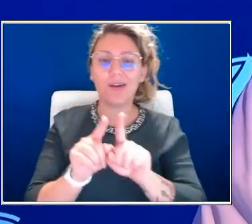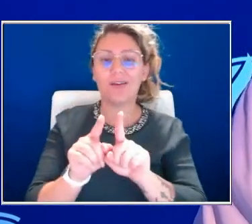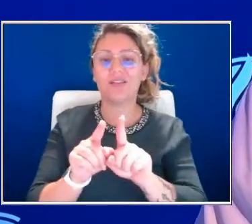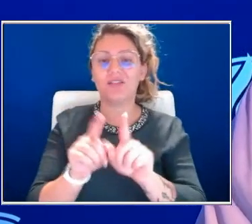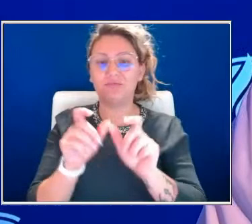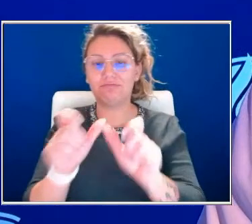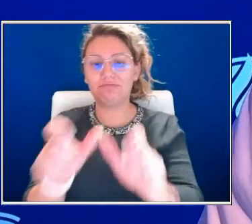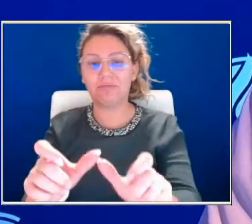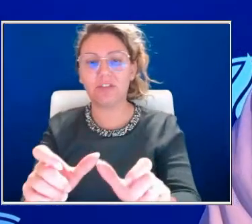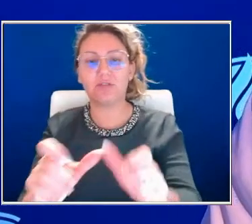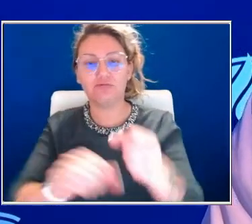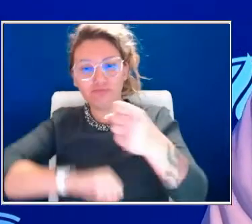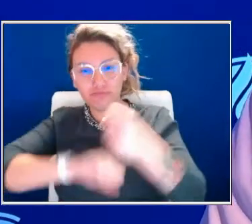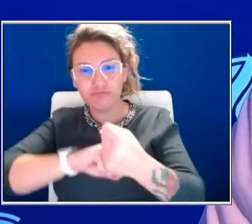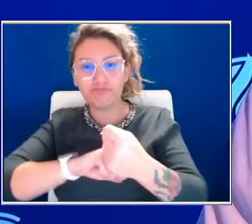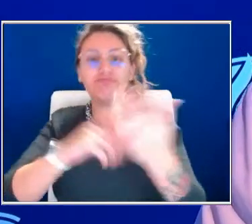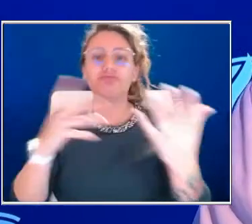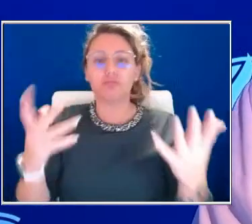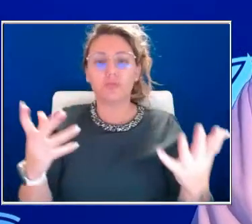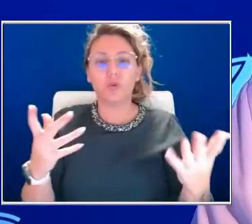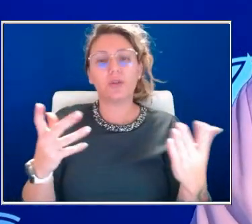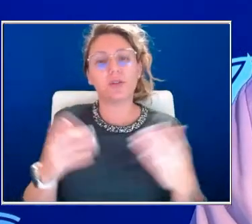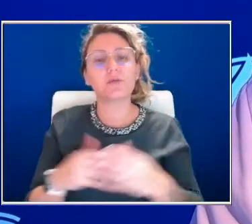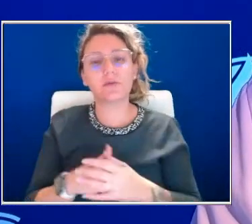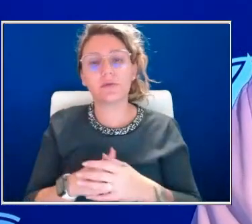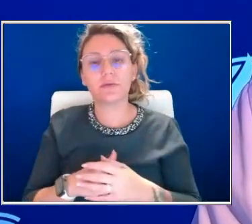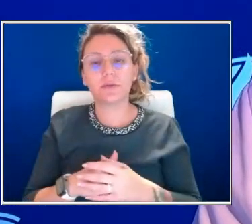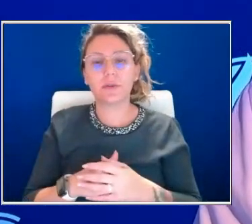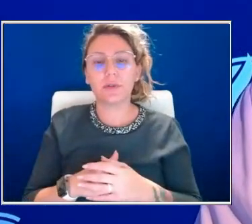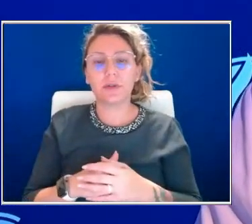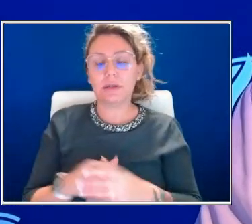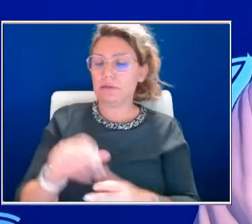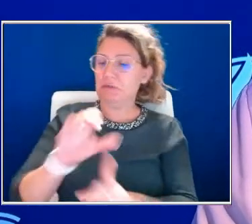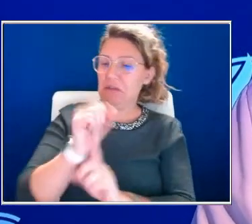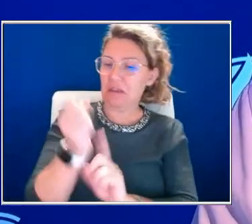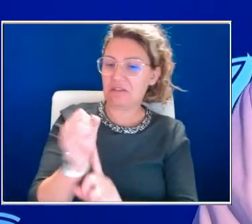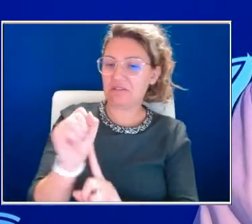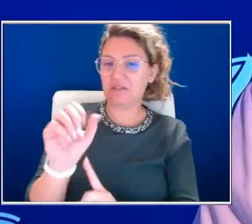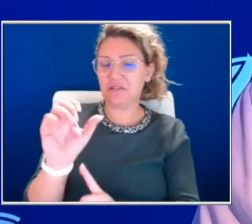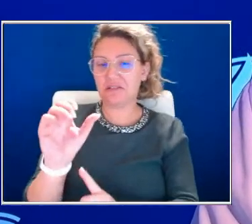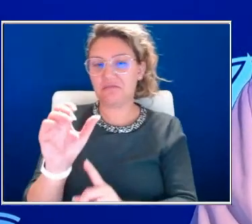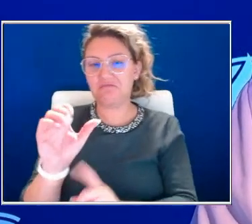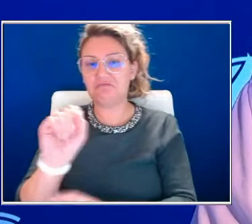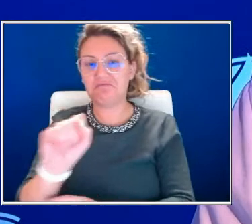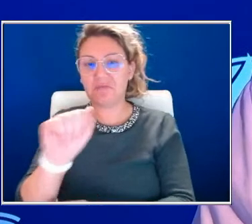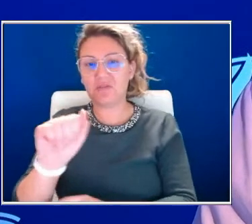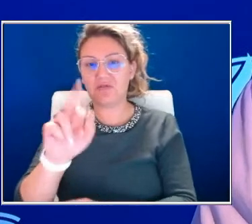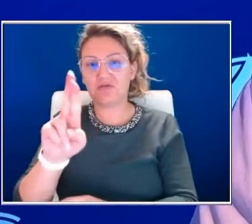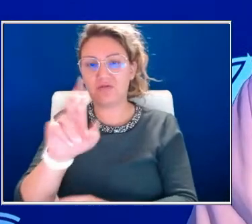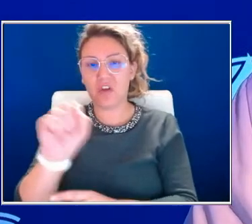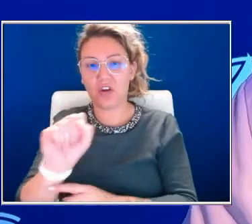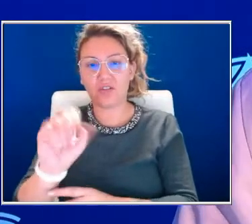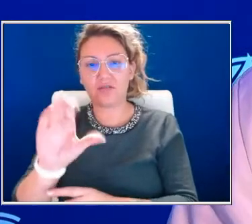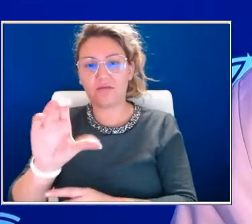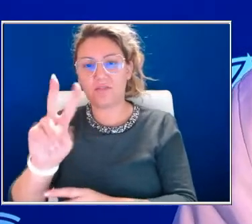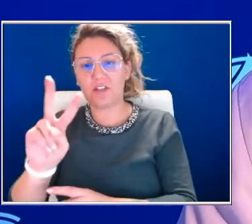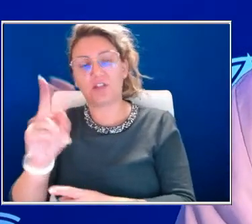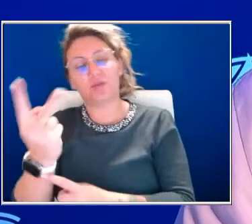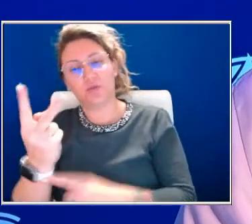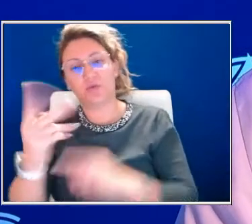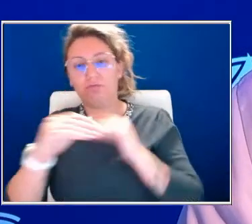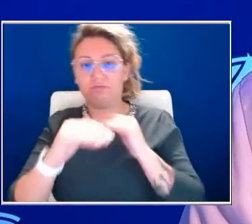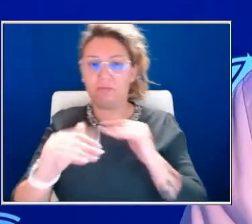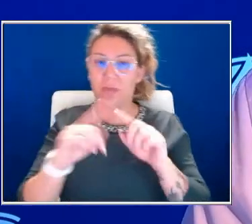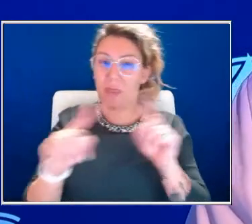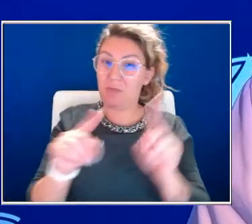We know, cases for SARS-CoV-2 are, about plateauing. plateaued, but it's still 260,000